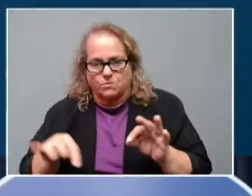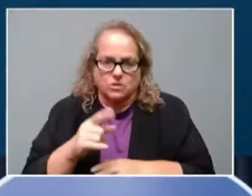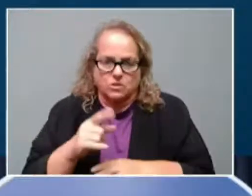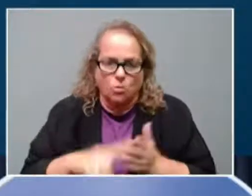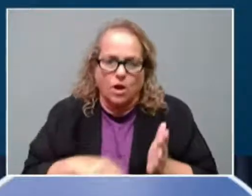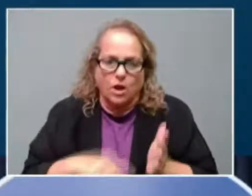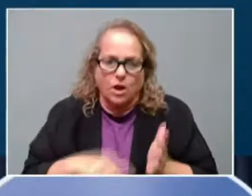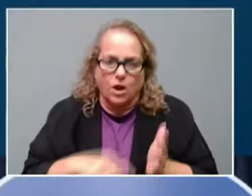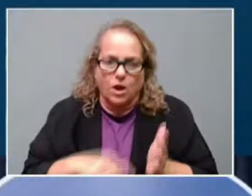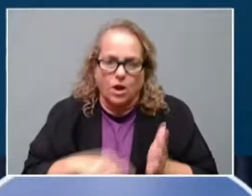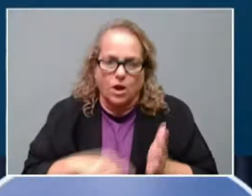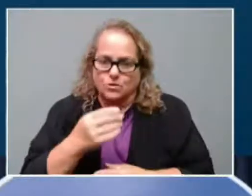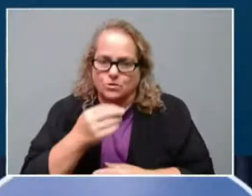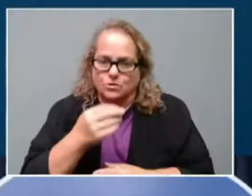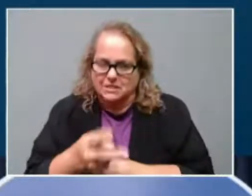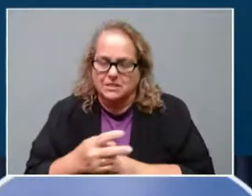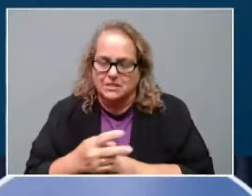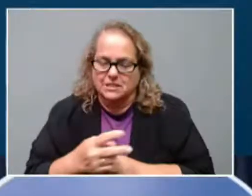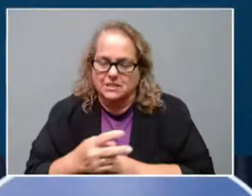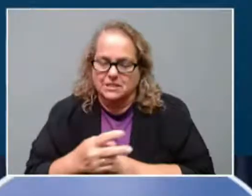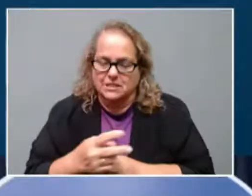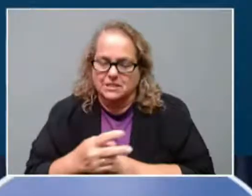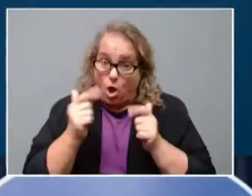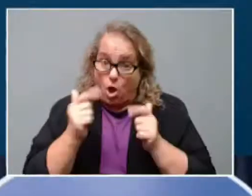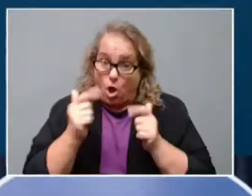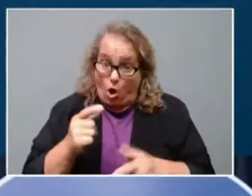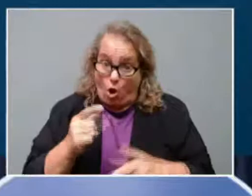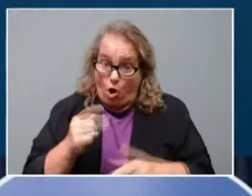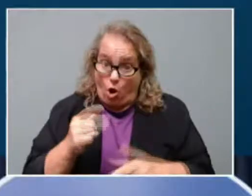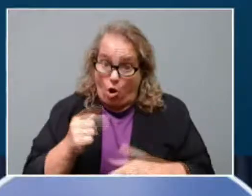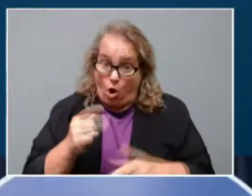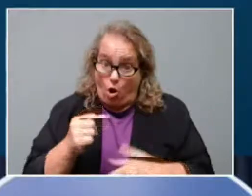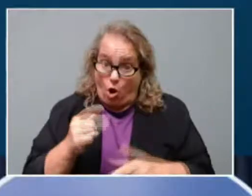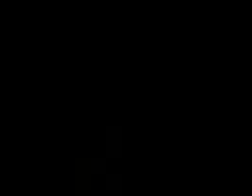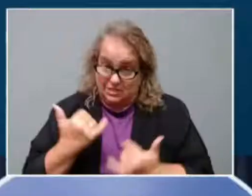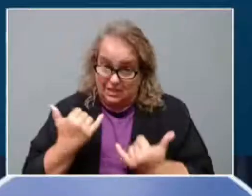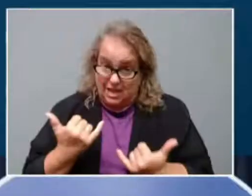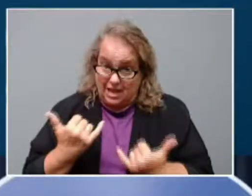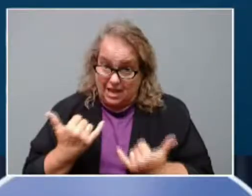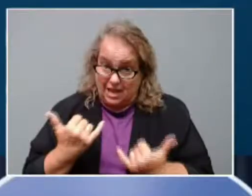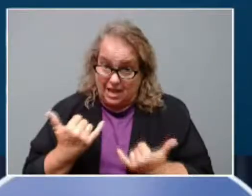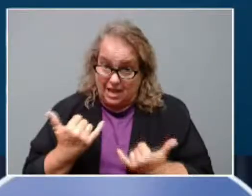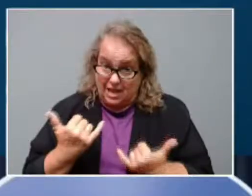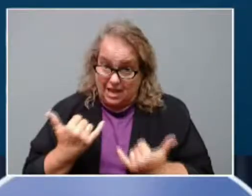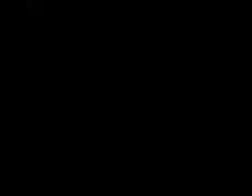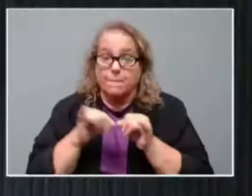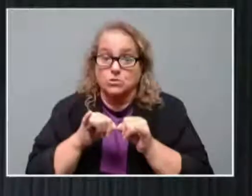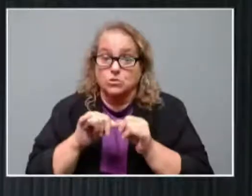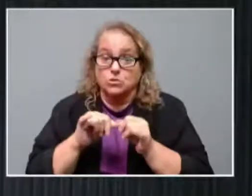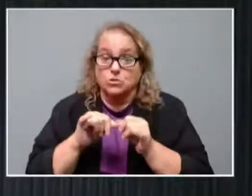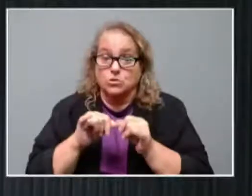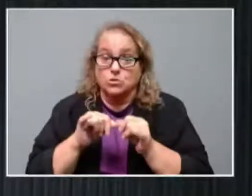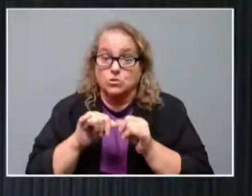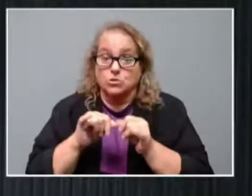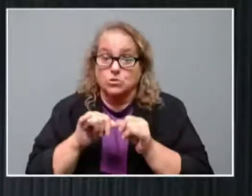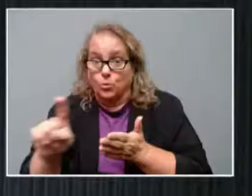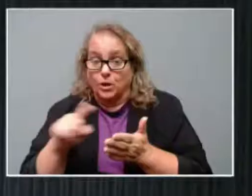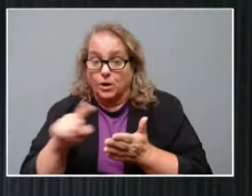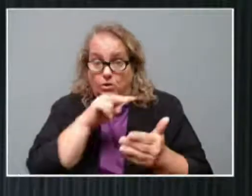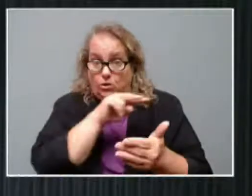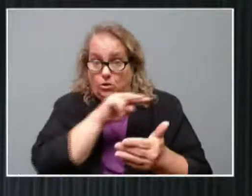like to see. So all of the trends that we would measure week to week when we'd really look at them